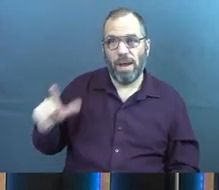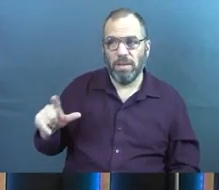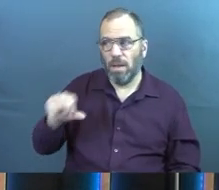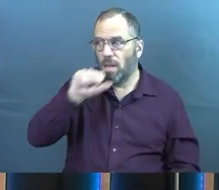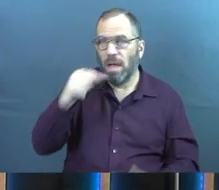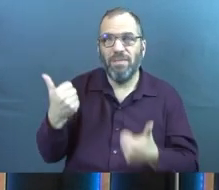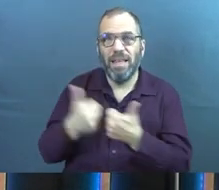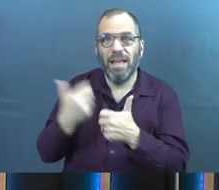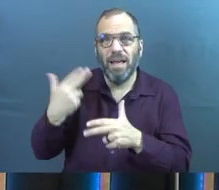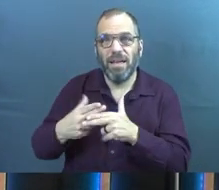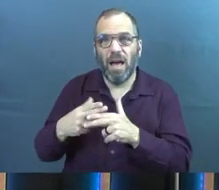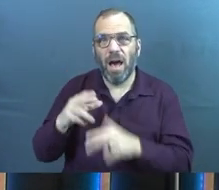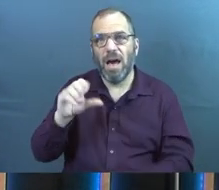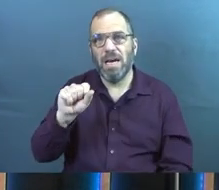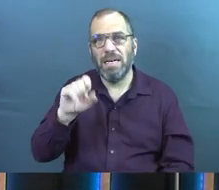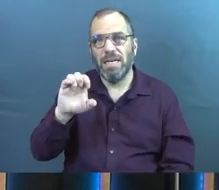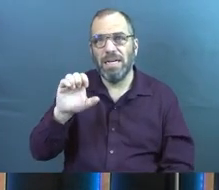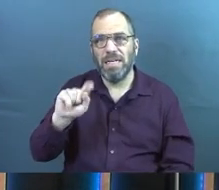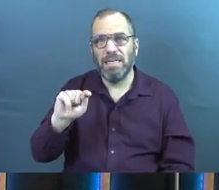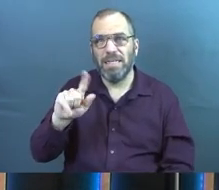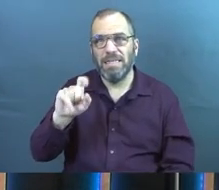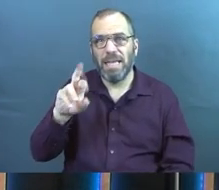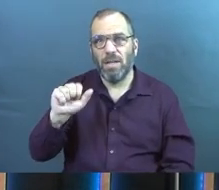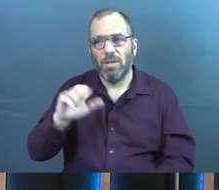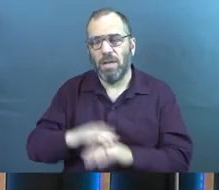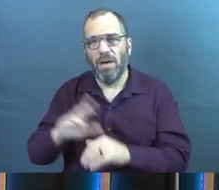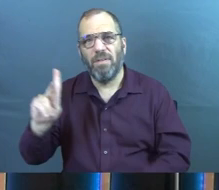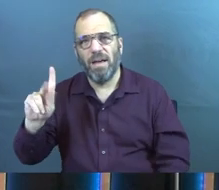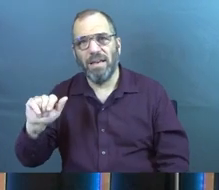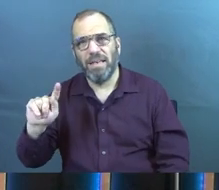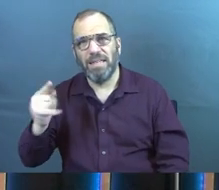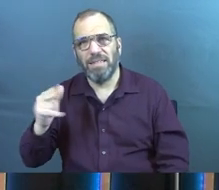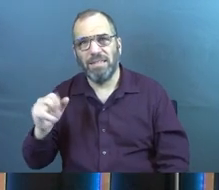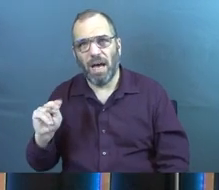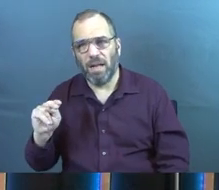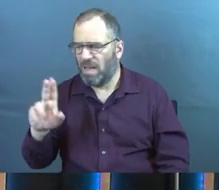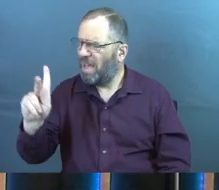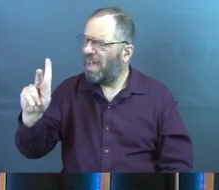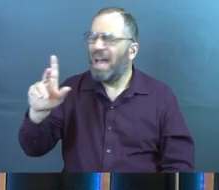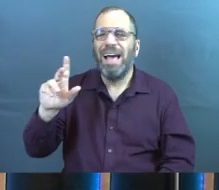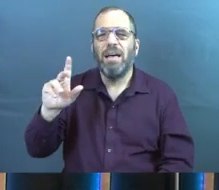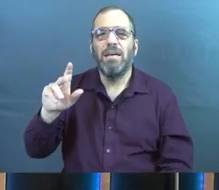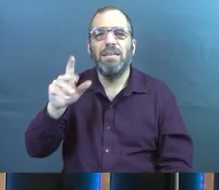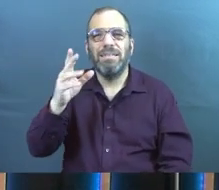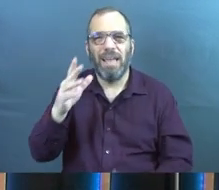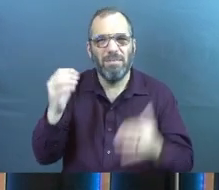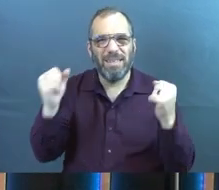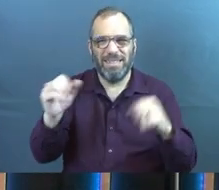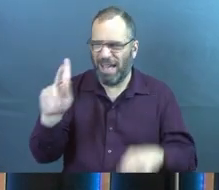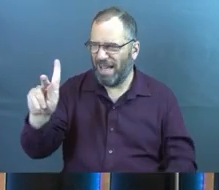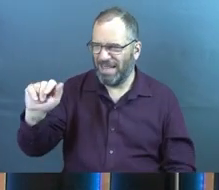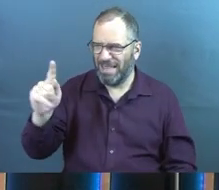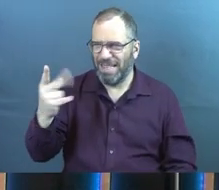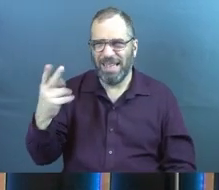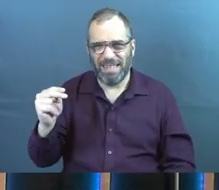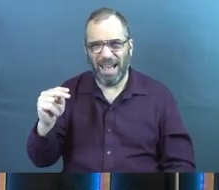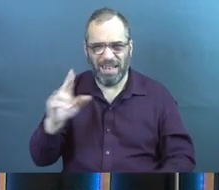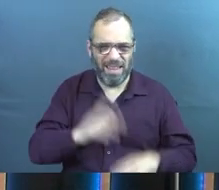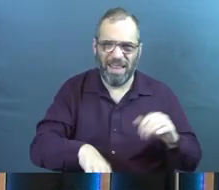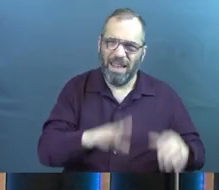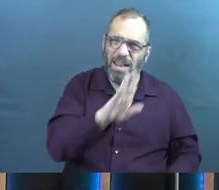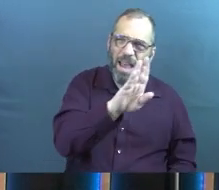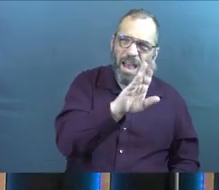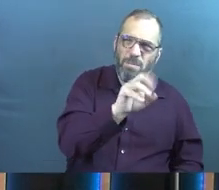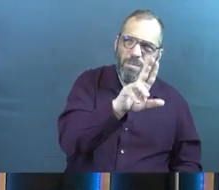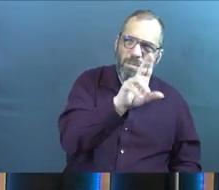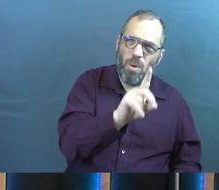fond of this game called Settlers of Catan. Anybody know what that is? Come on, let's go, I like that. More of you cheered for Catan than just board games in general, guys,